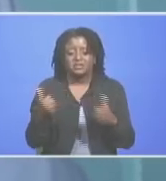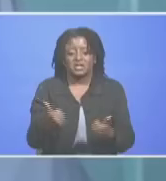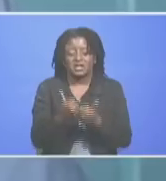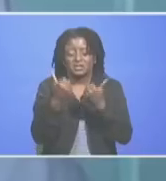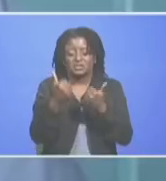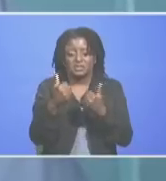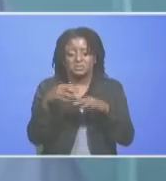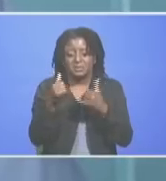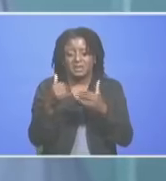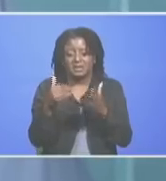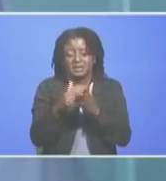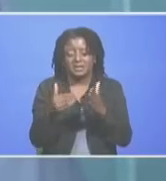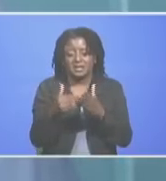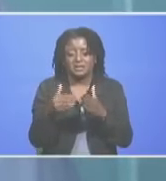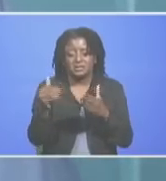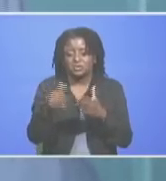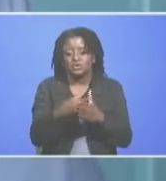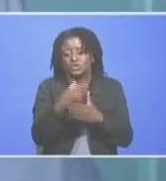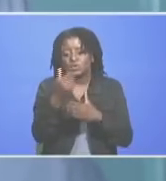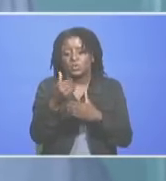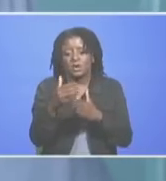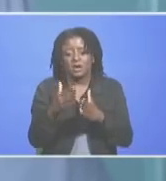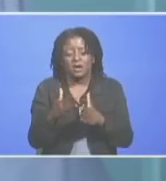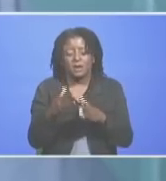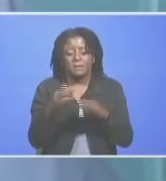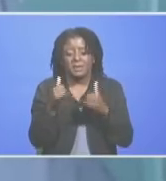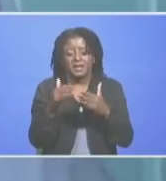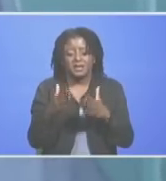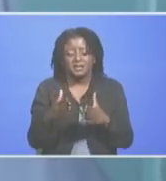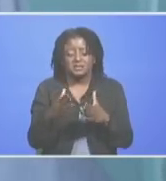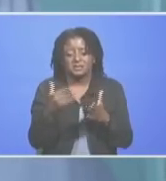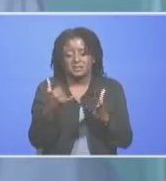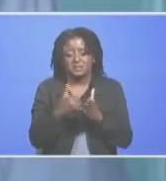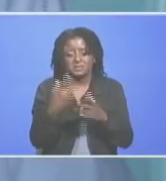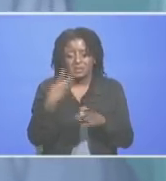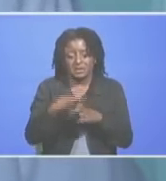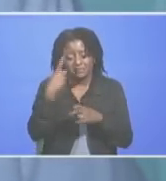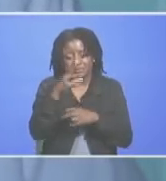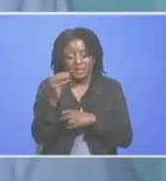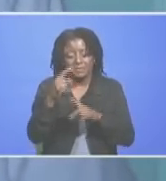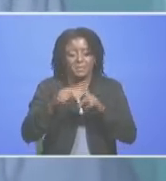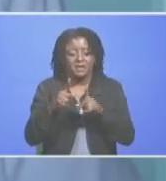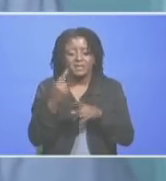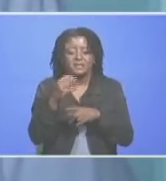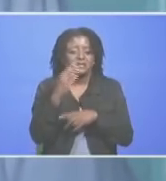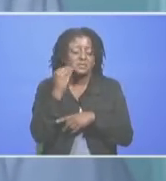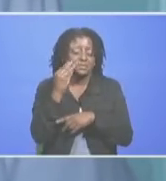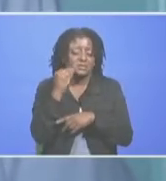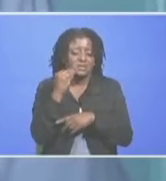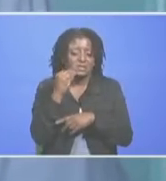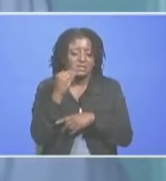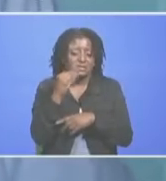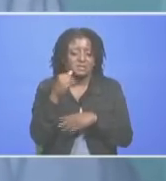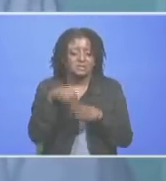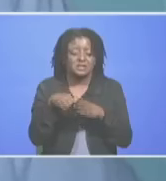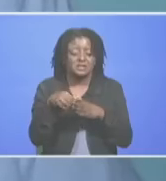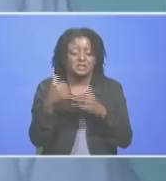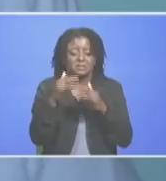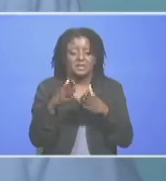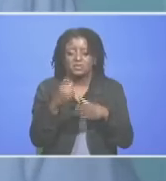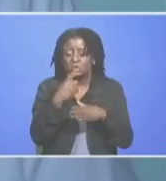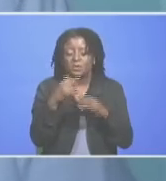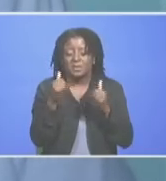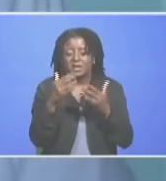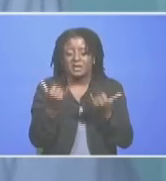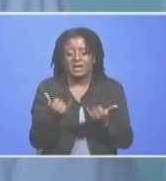players, coming up against them. So it's been a little rough for them and all that. But the experience lies into the players who are playing right now. You